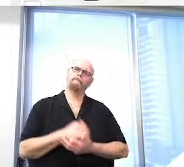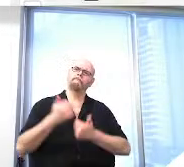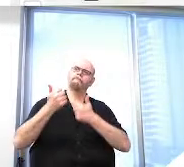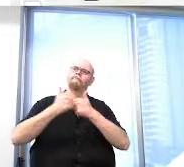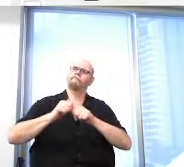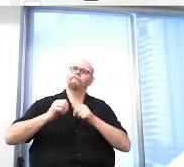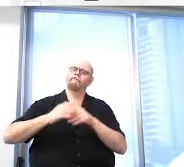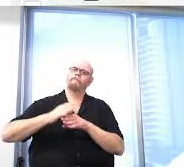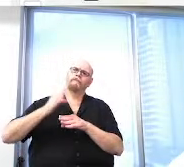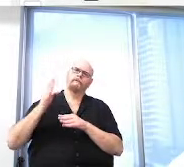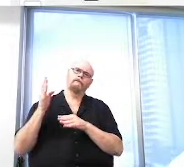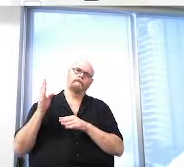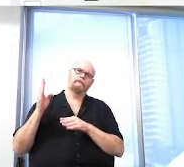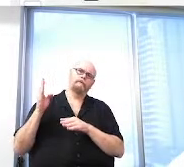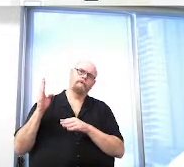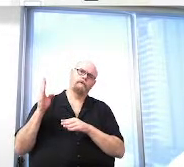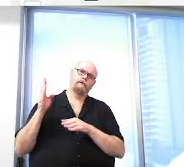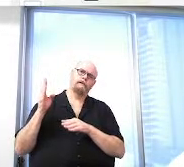going to complete the